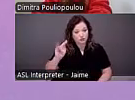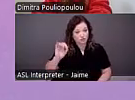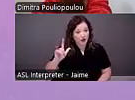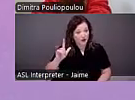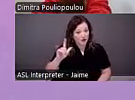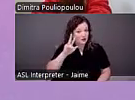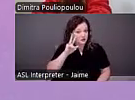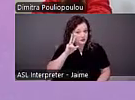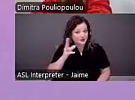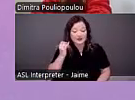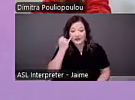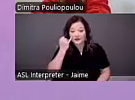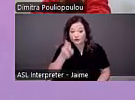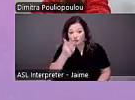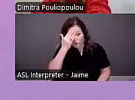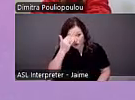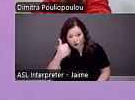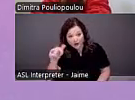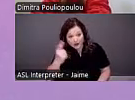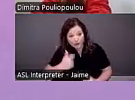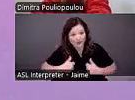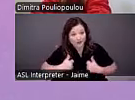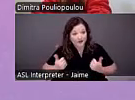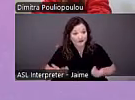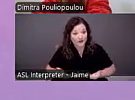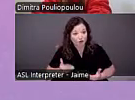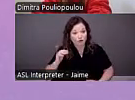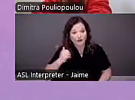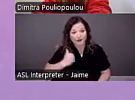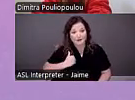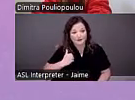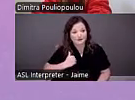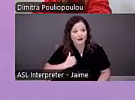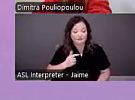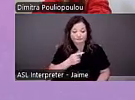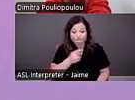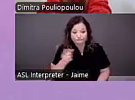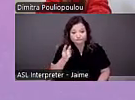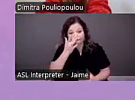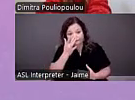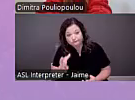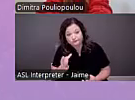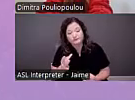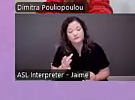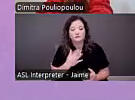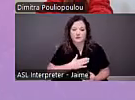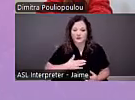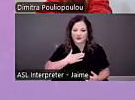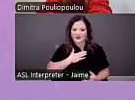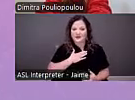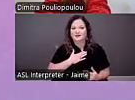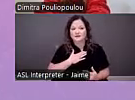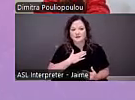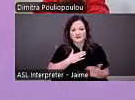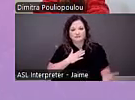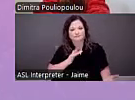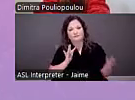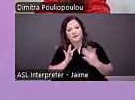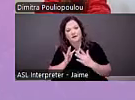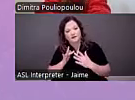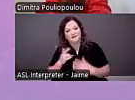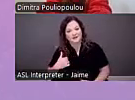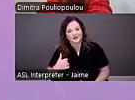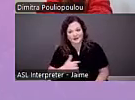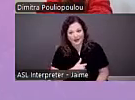anyone living in Canada that would be interested, please feel free to contact us.